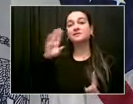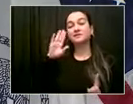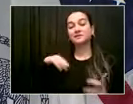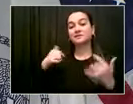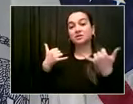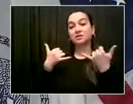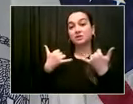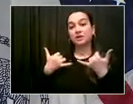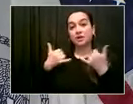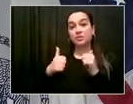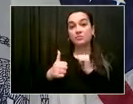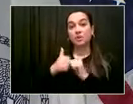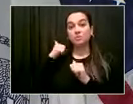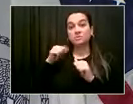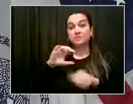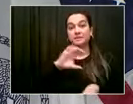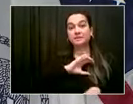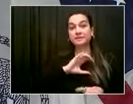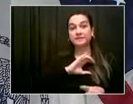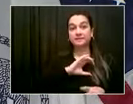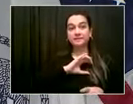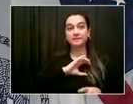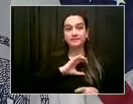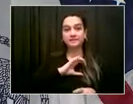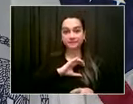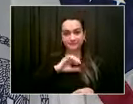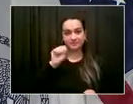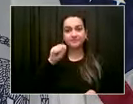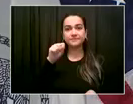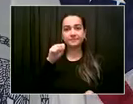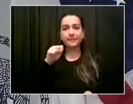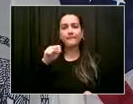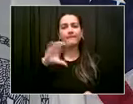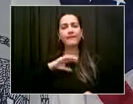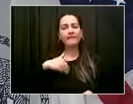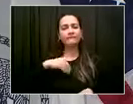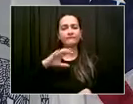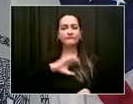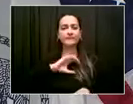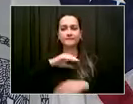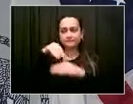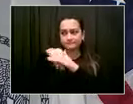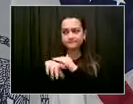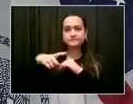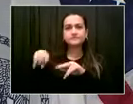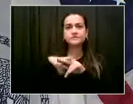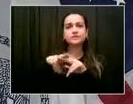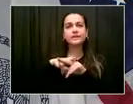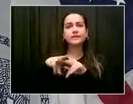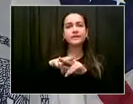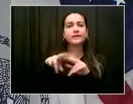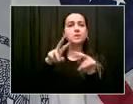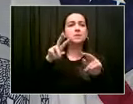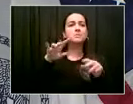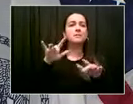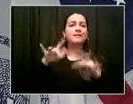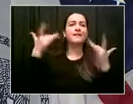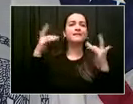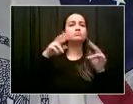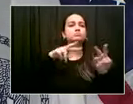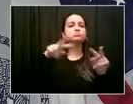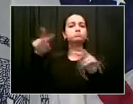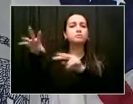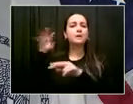much focus, this much personnel into the subways unquestionably is going to have a huge impact. But we're going to keep doing whatever it